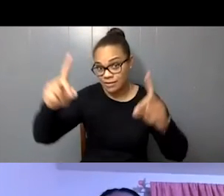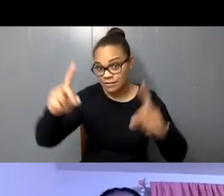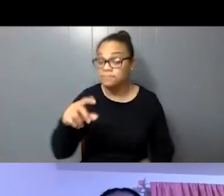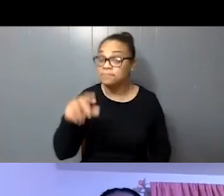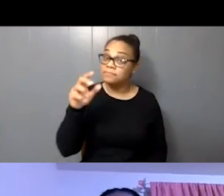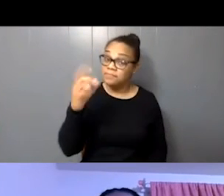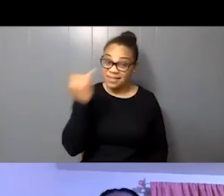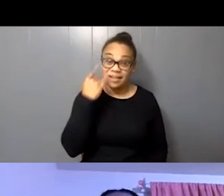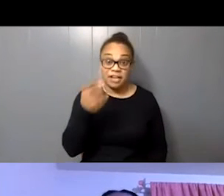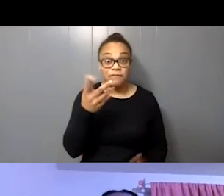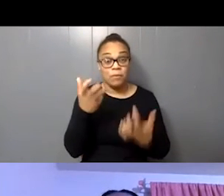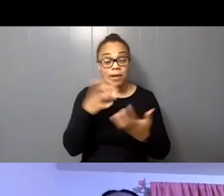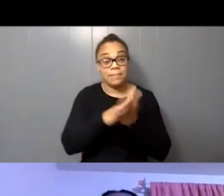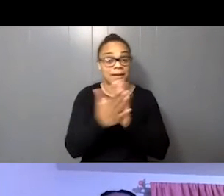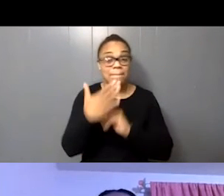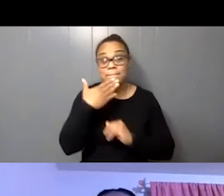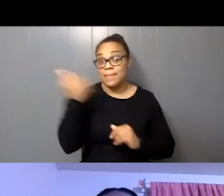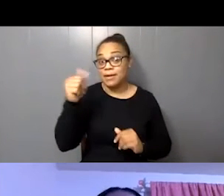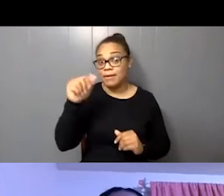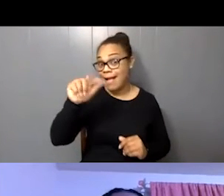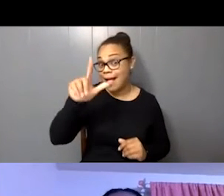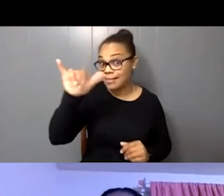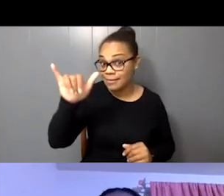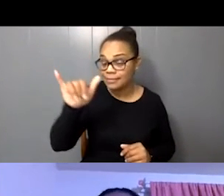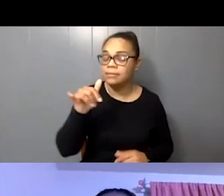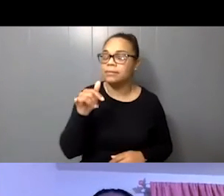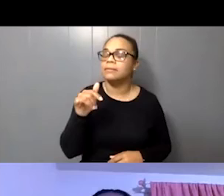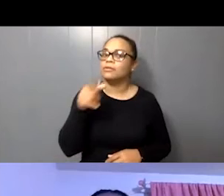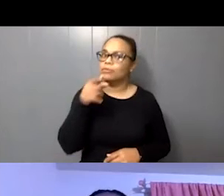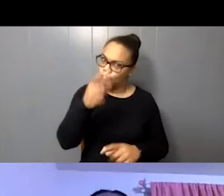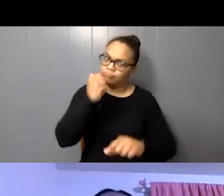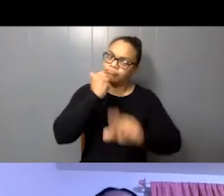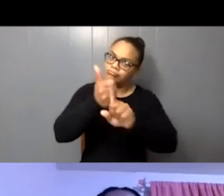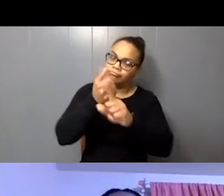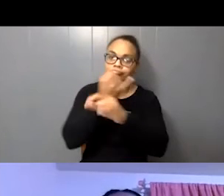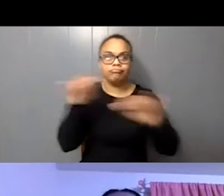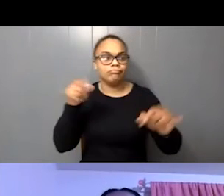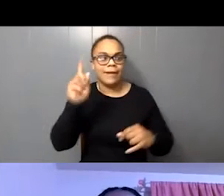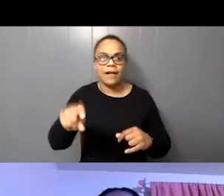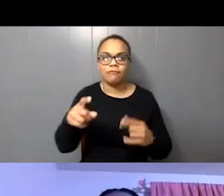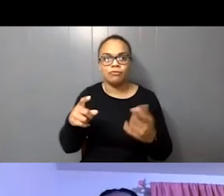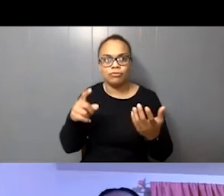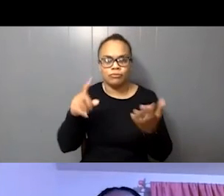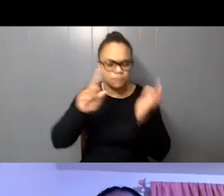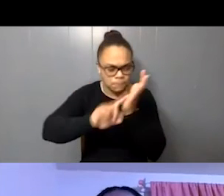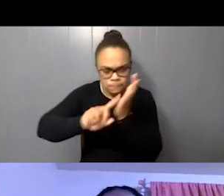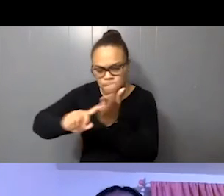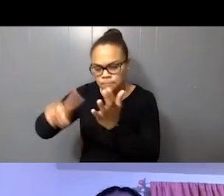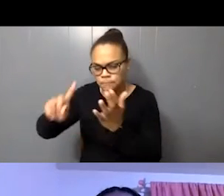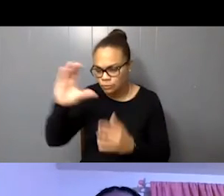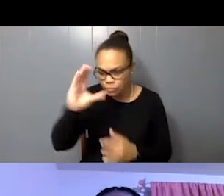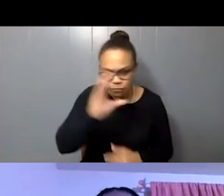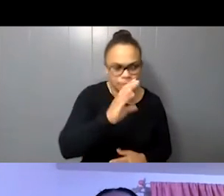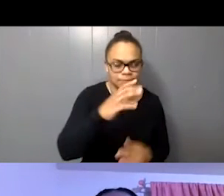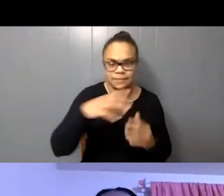sure that you can go and look up other things or talk to other people in the community to really